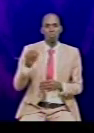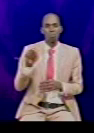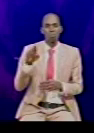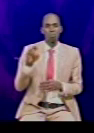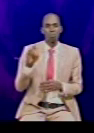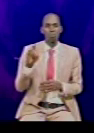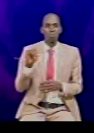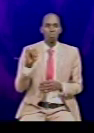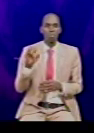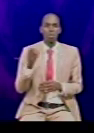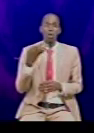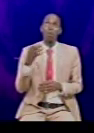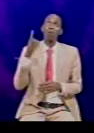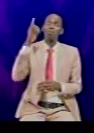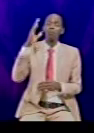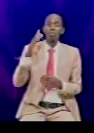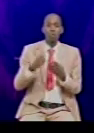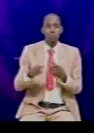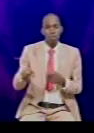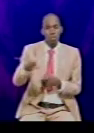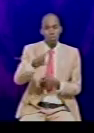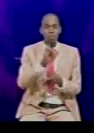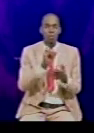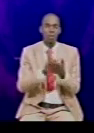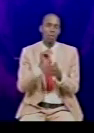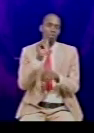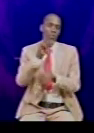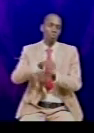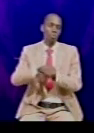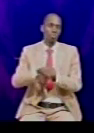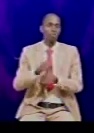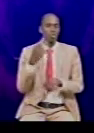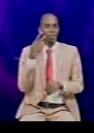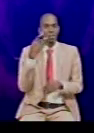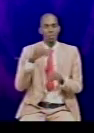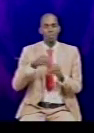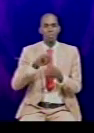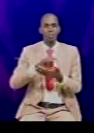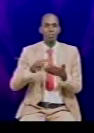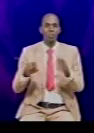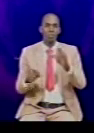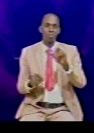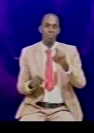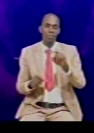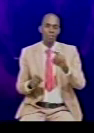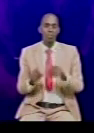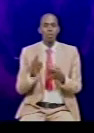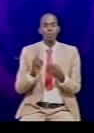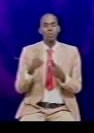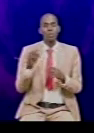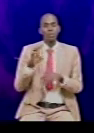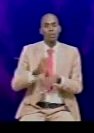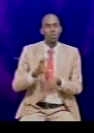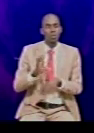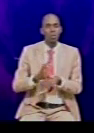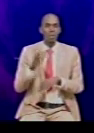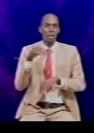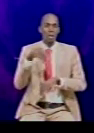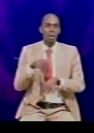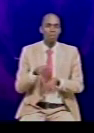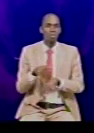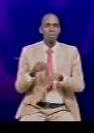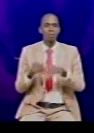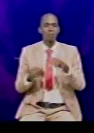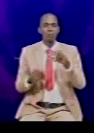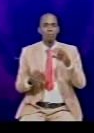him that overcometh. And then in verse 11, to the church as Smyrna, he said, he that